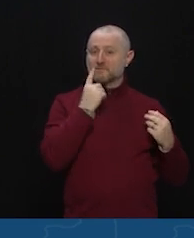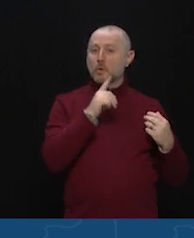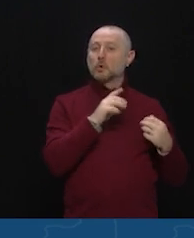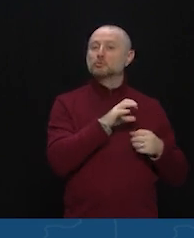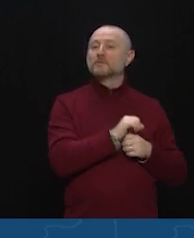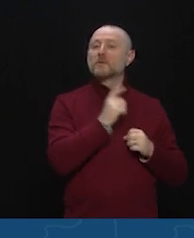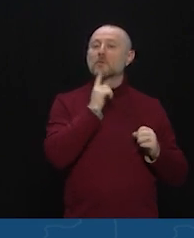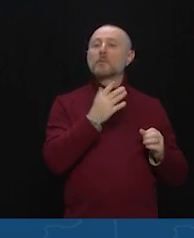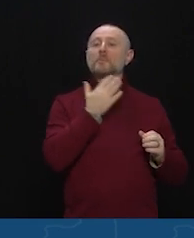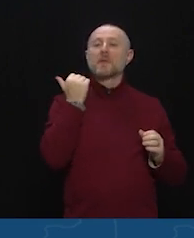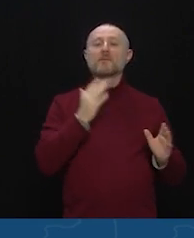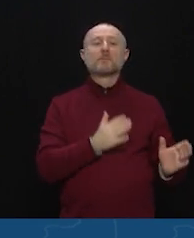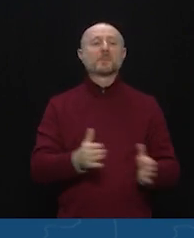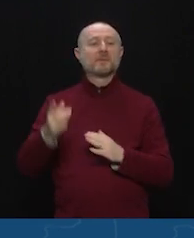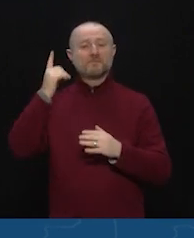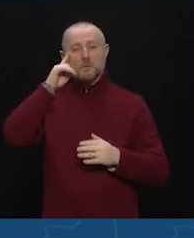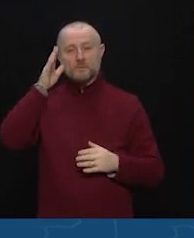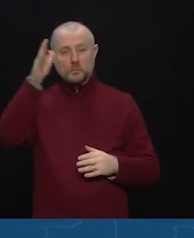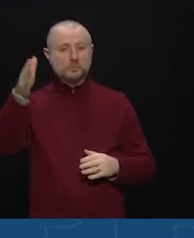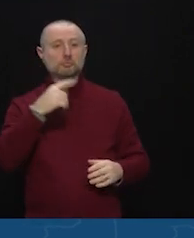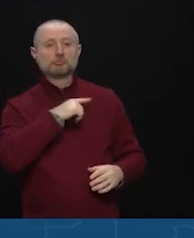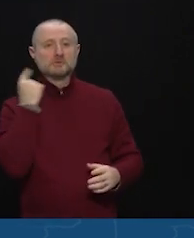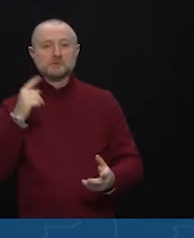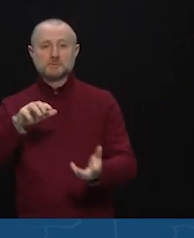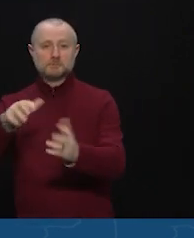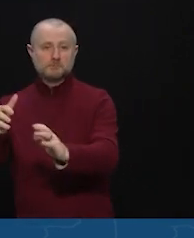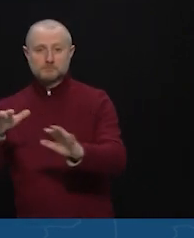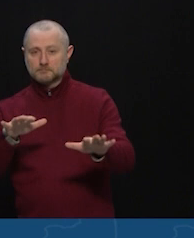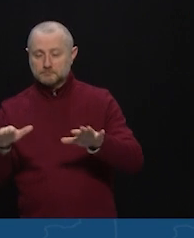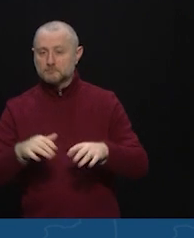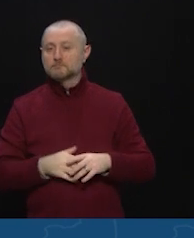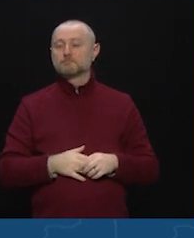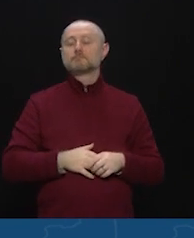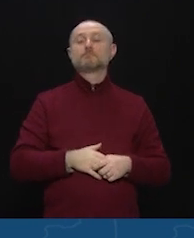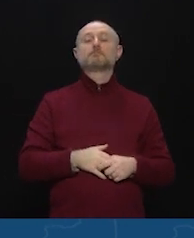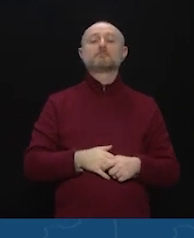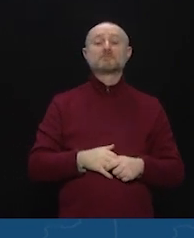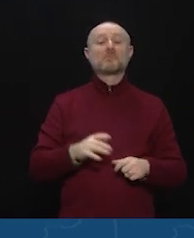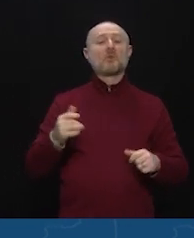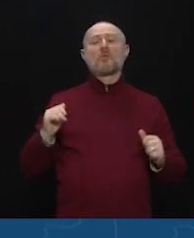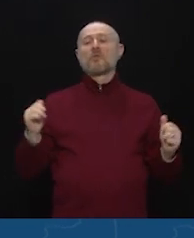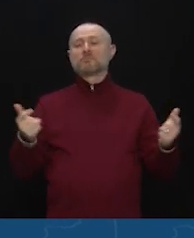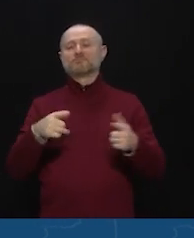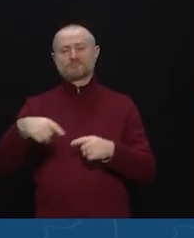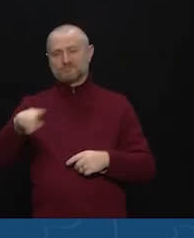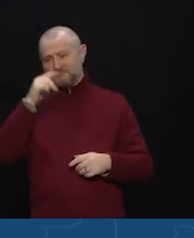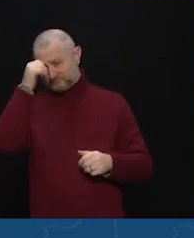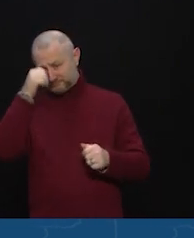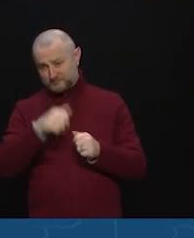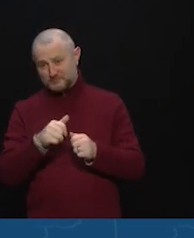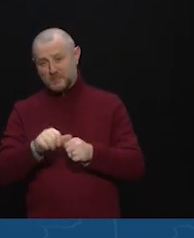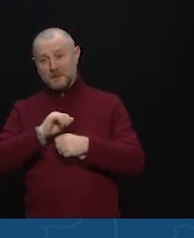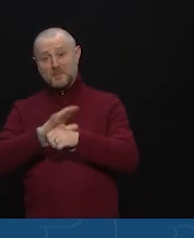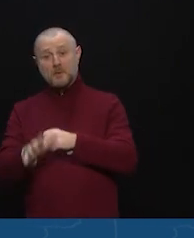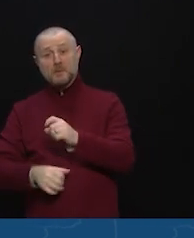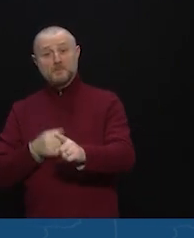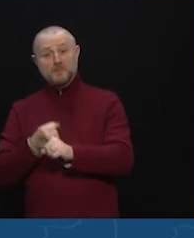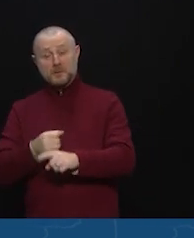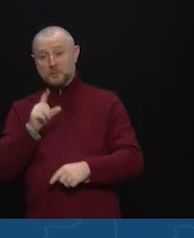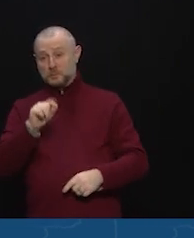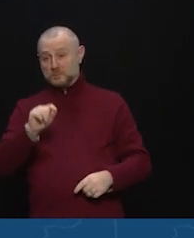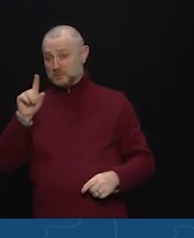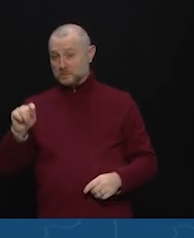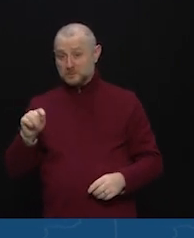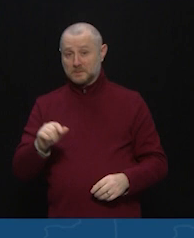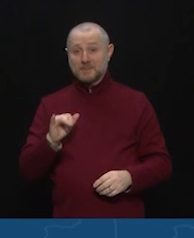for future risks. You all recall when the pandemic hit, we did